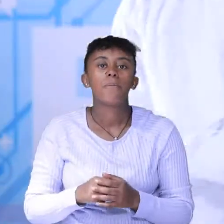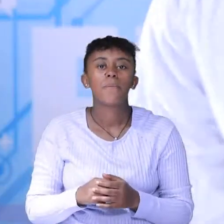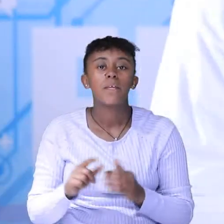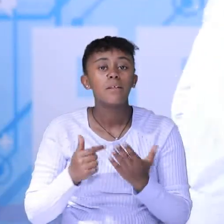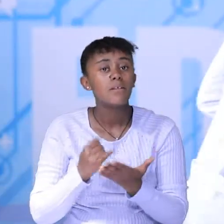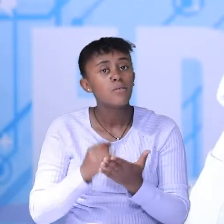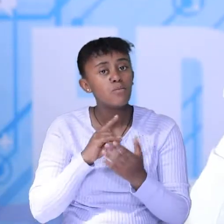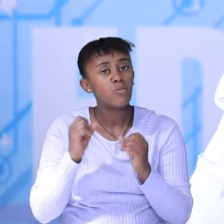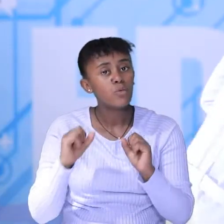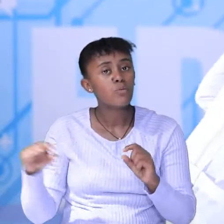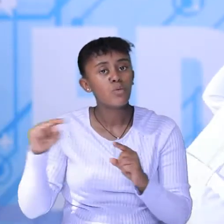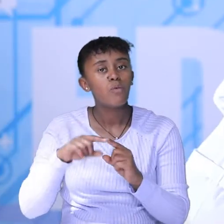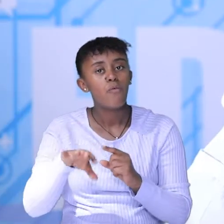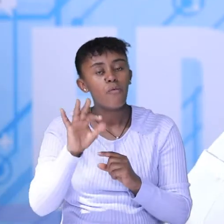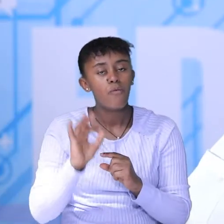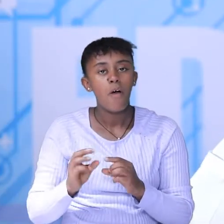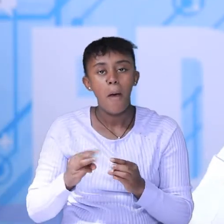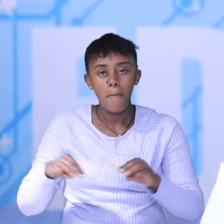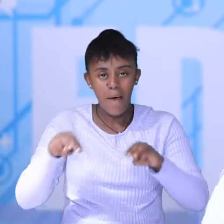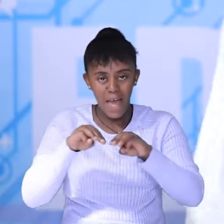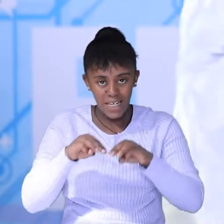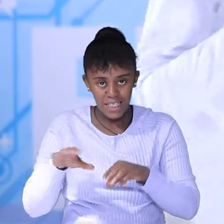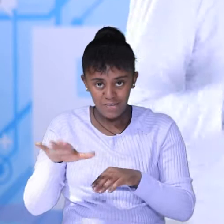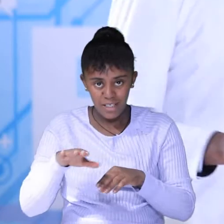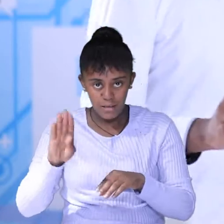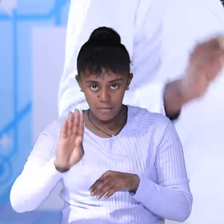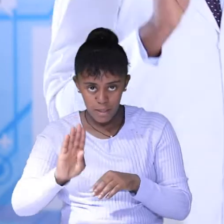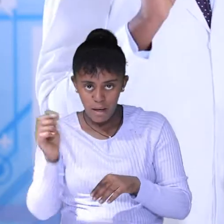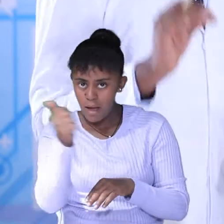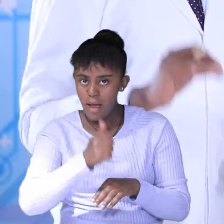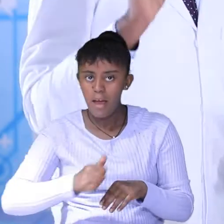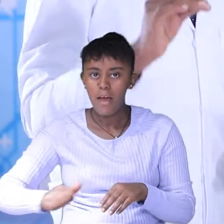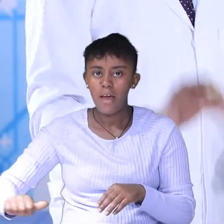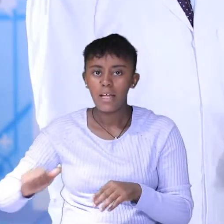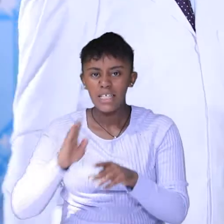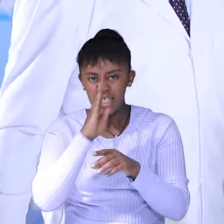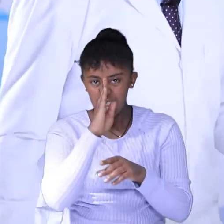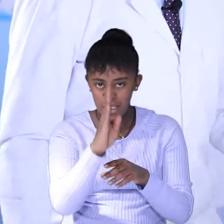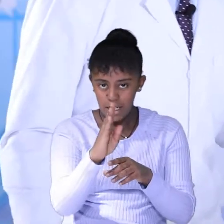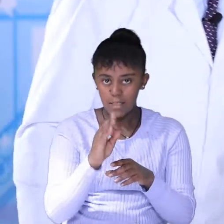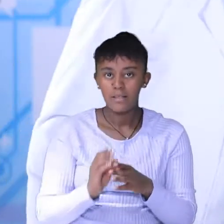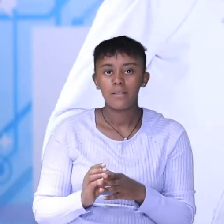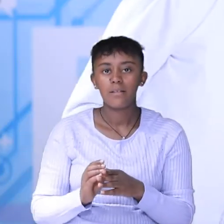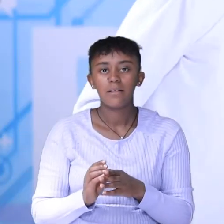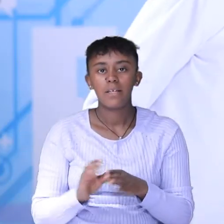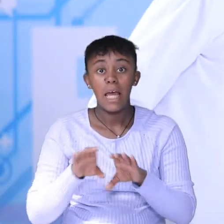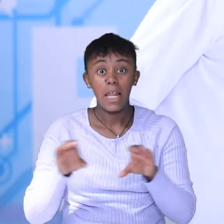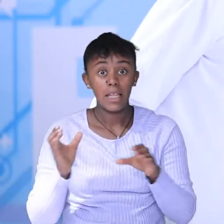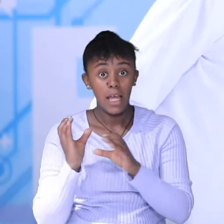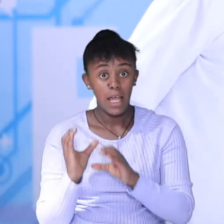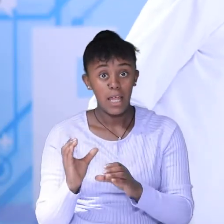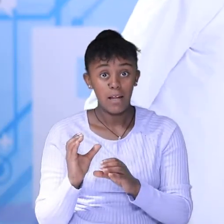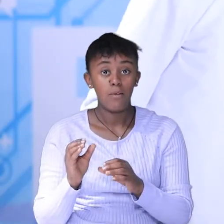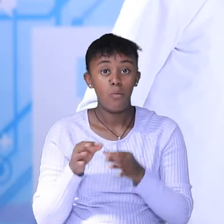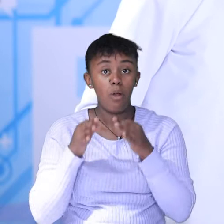it's possible to find a magnetic field around any straight current carrying conductor as